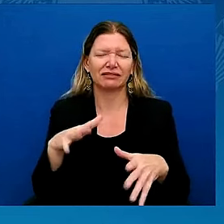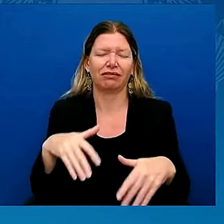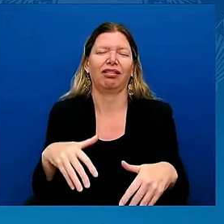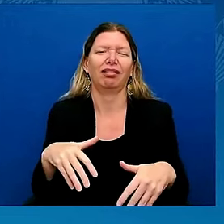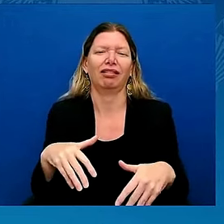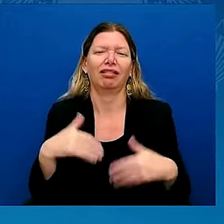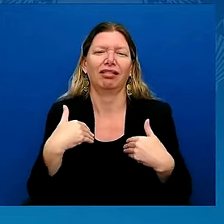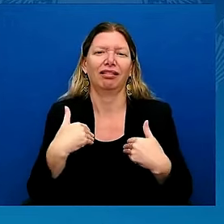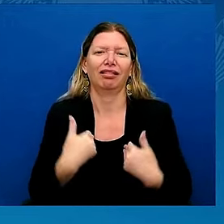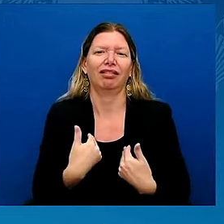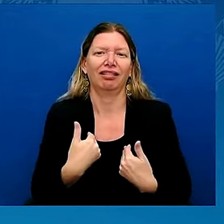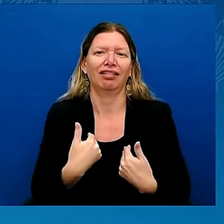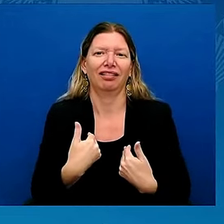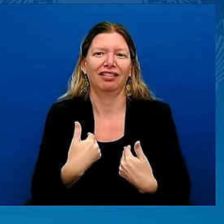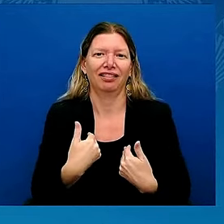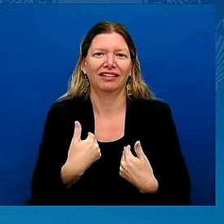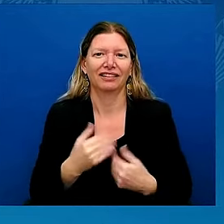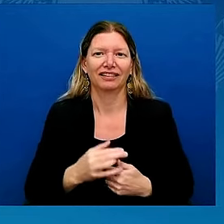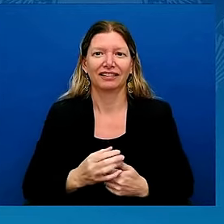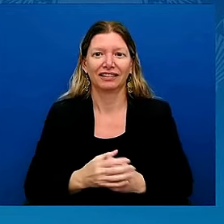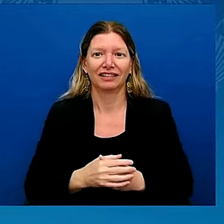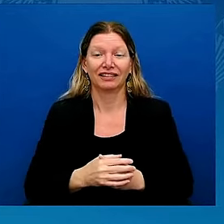Uh-oh, I'm in trouble.